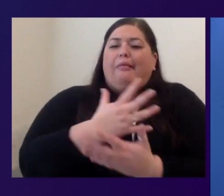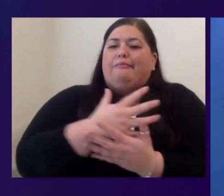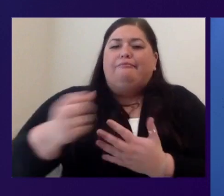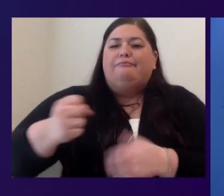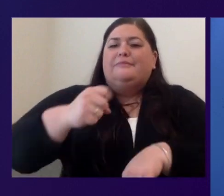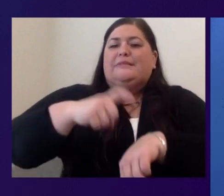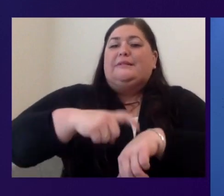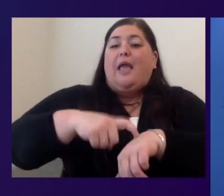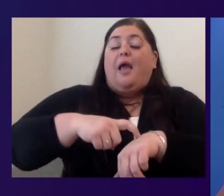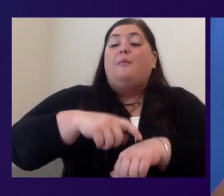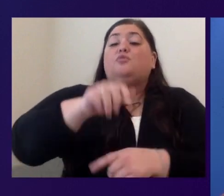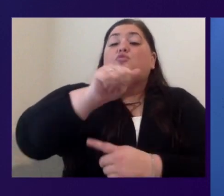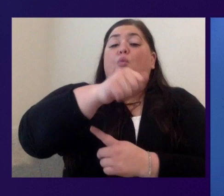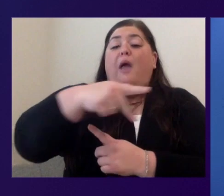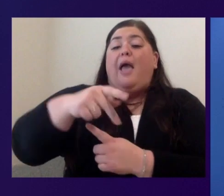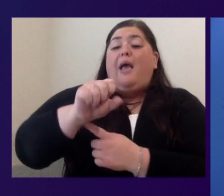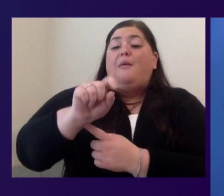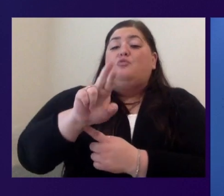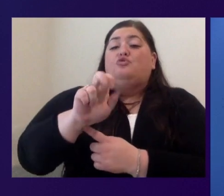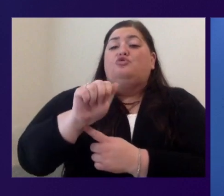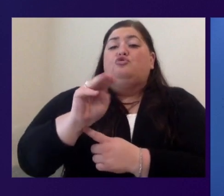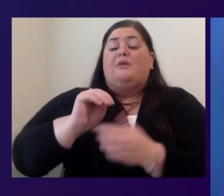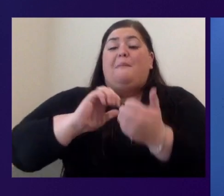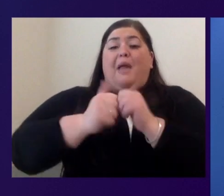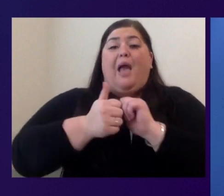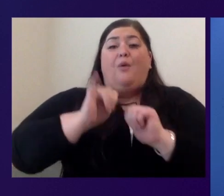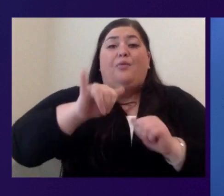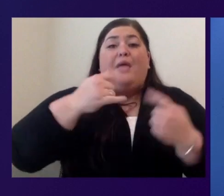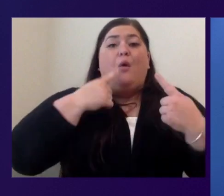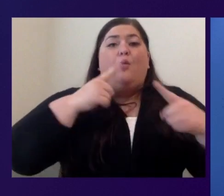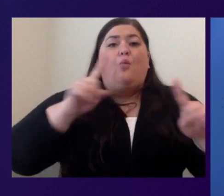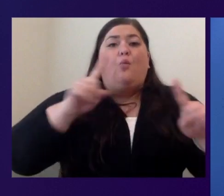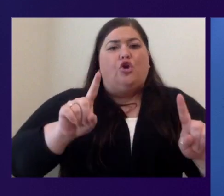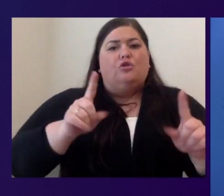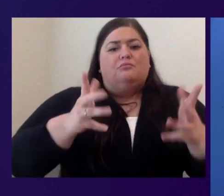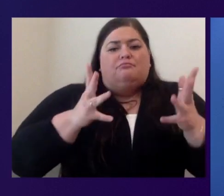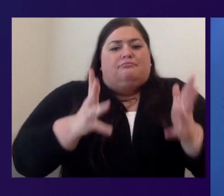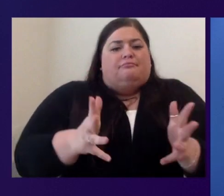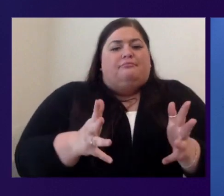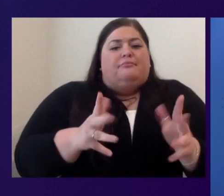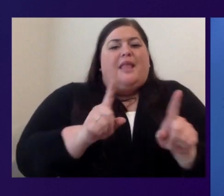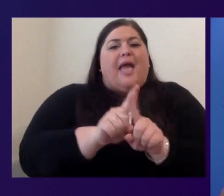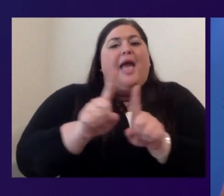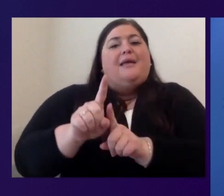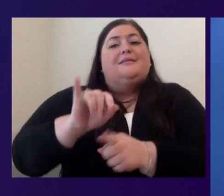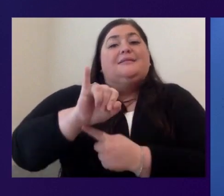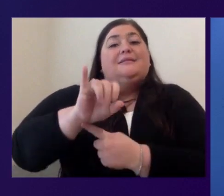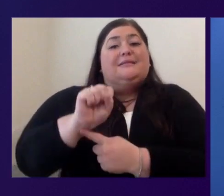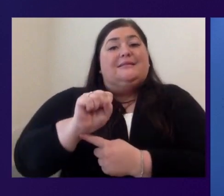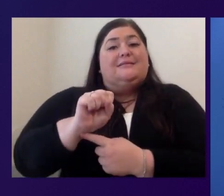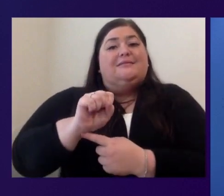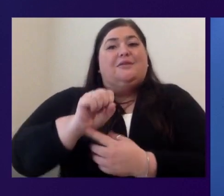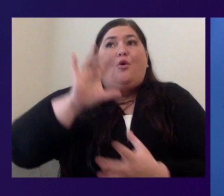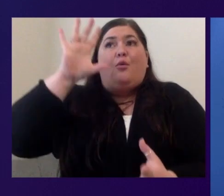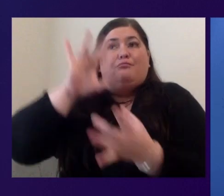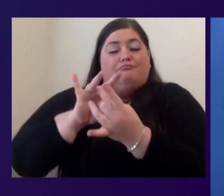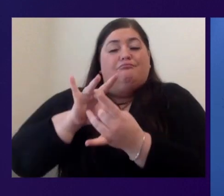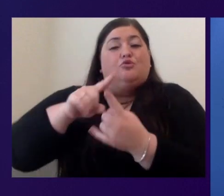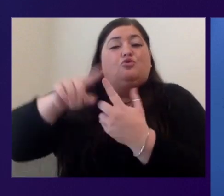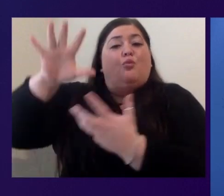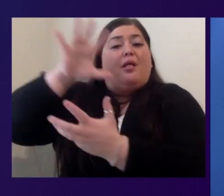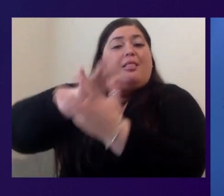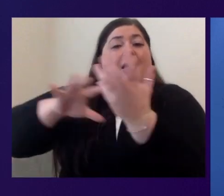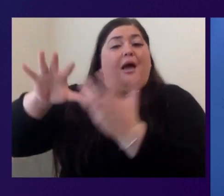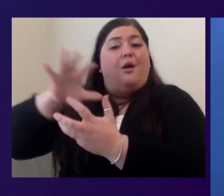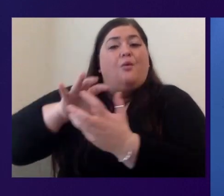allows you to do is bring your application as is and host it on AWS Cloud, and that way your compute, your